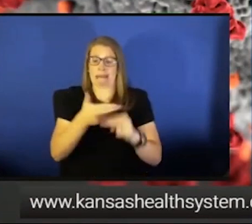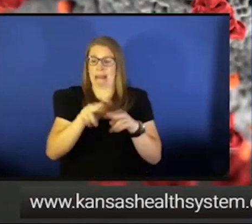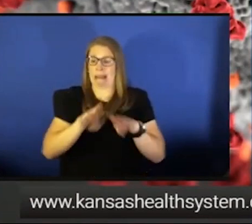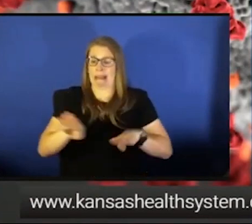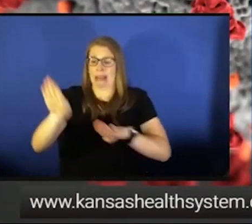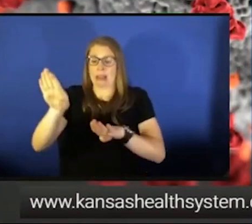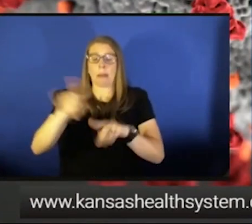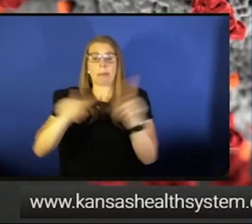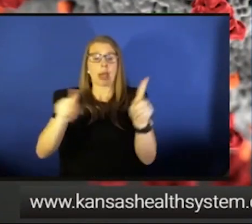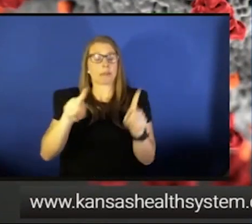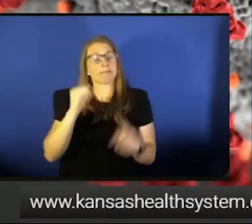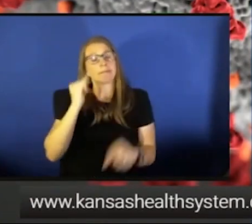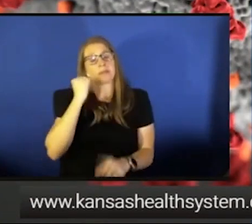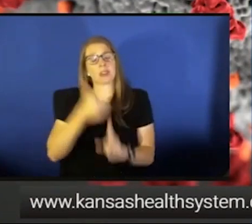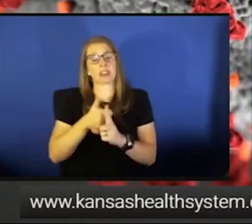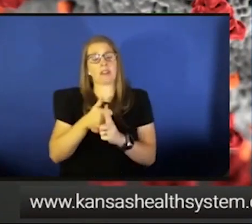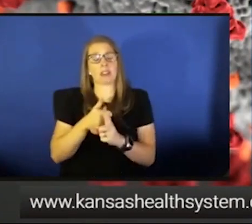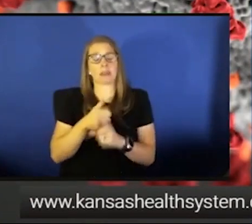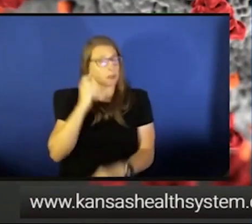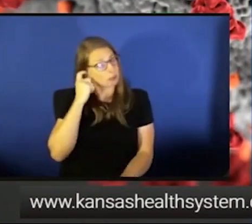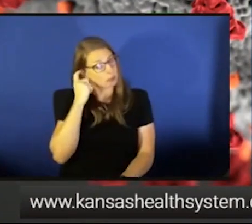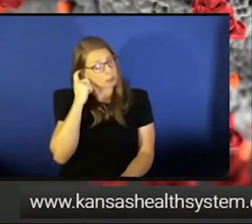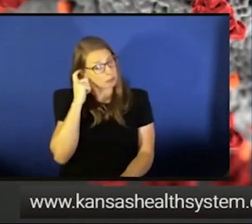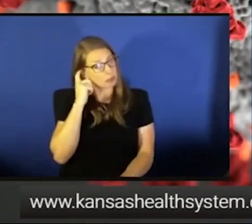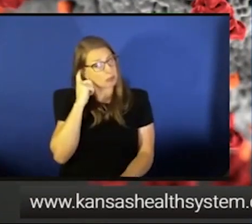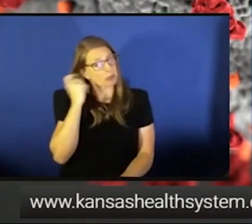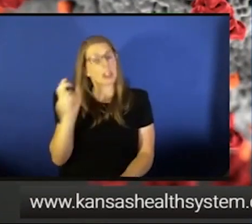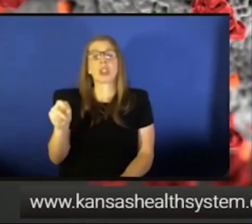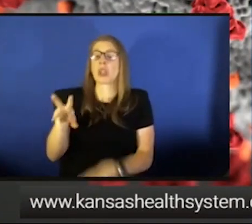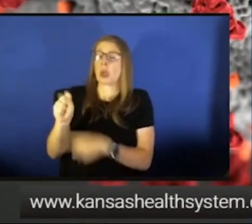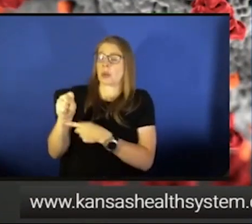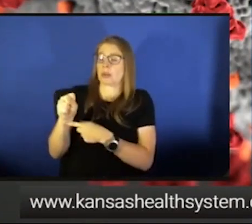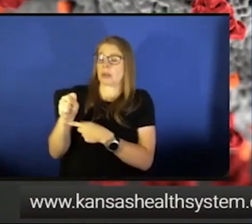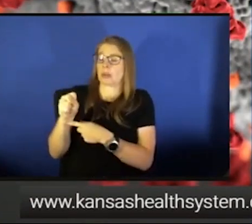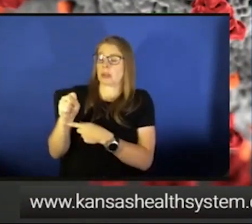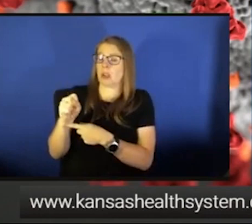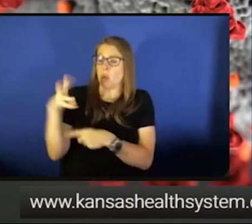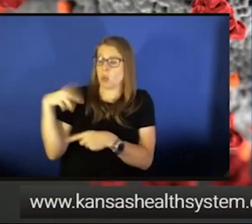those popular news sites like Washington